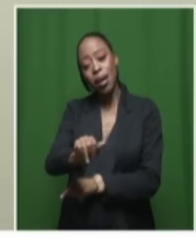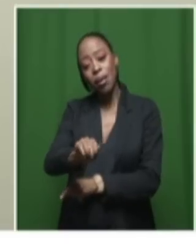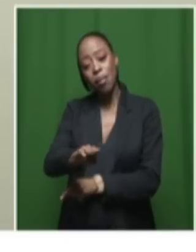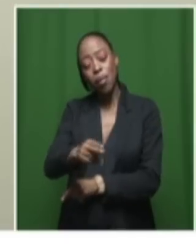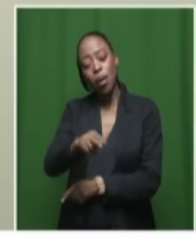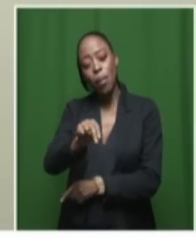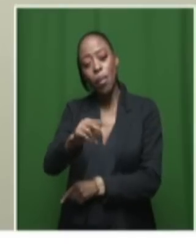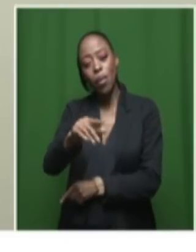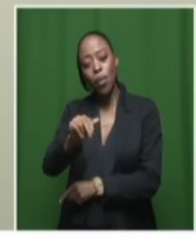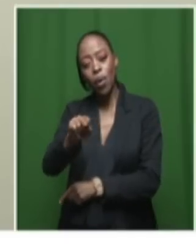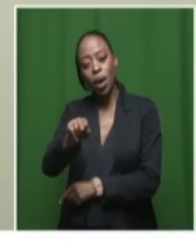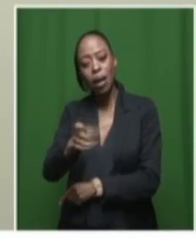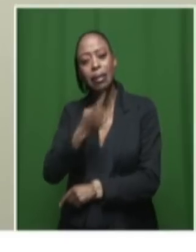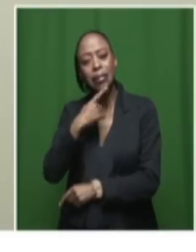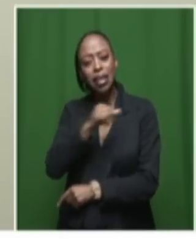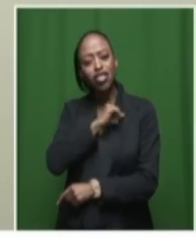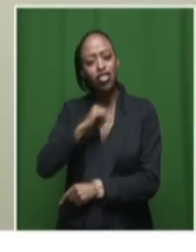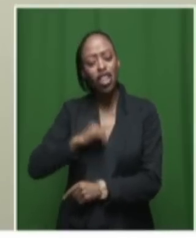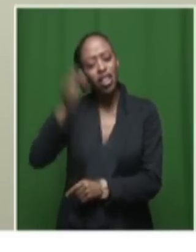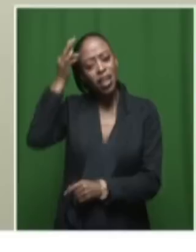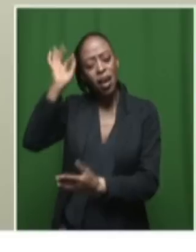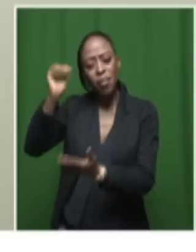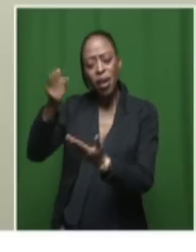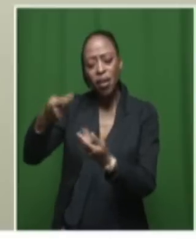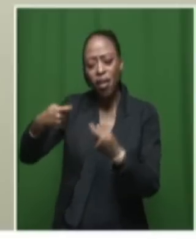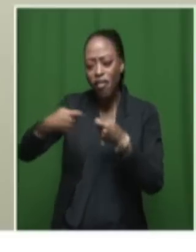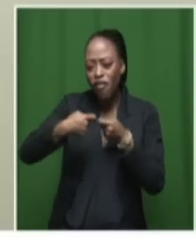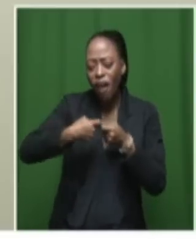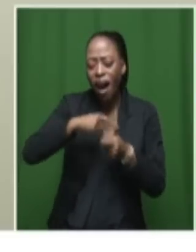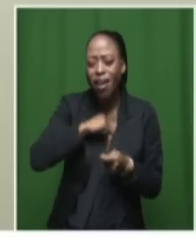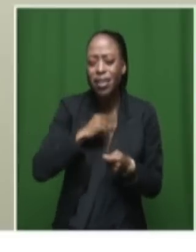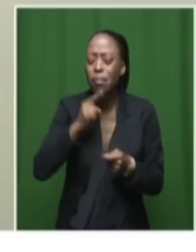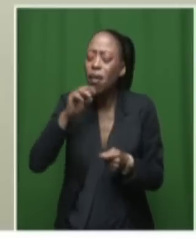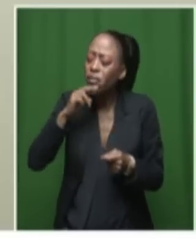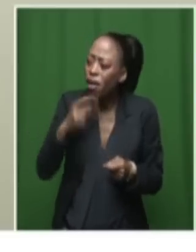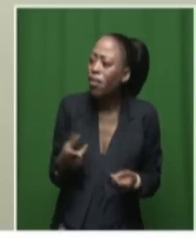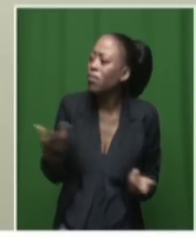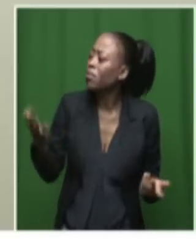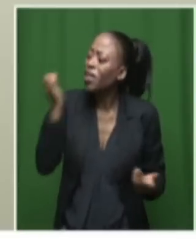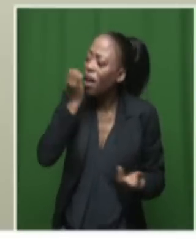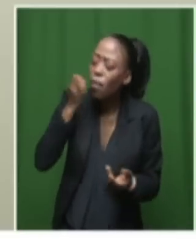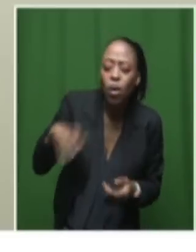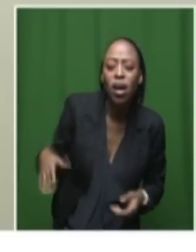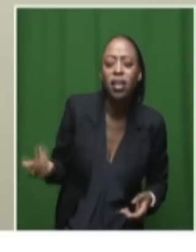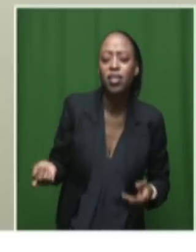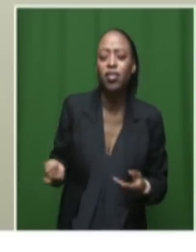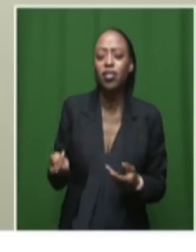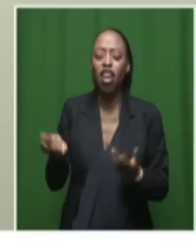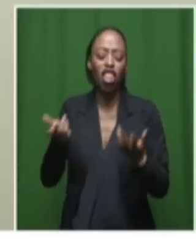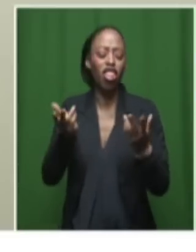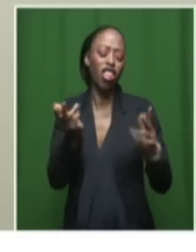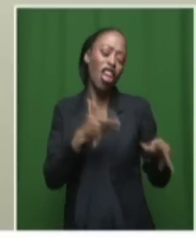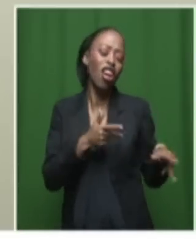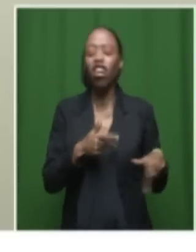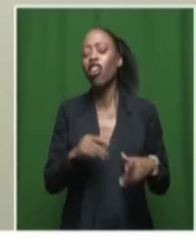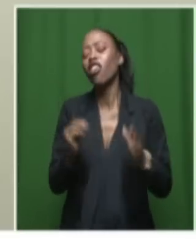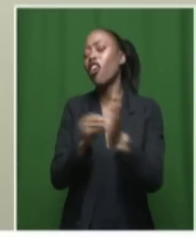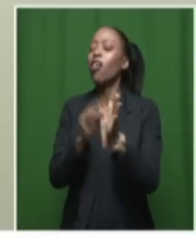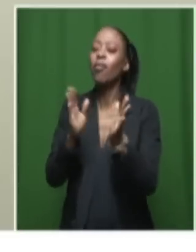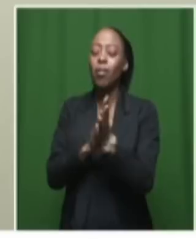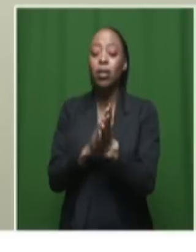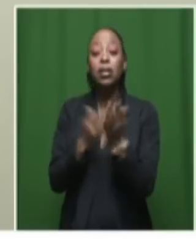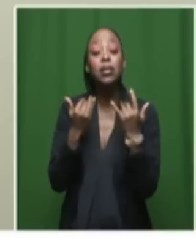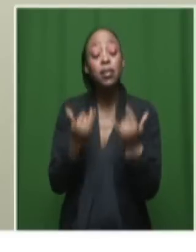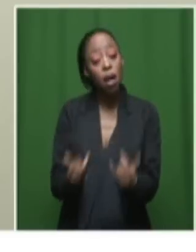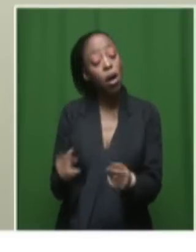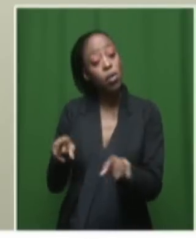government. It's a complete and utter lie. But, there's no comeback, they don't apologize, and they leave it out there. And whilst on the